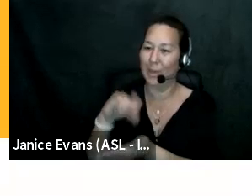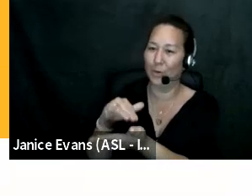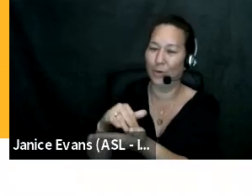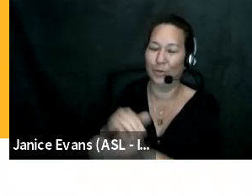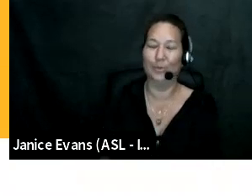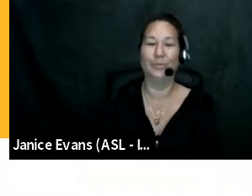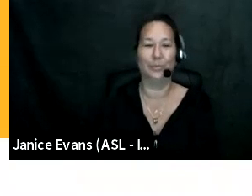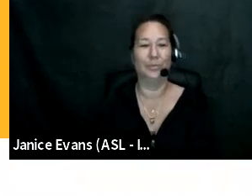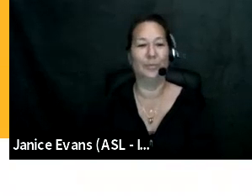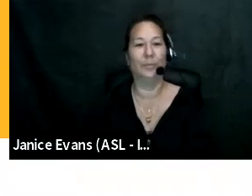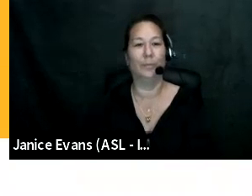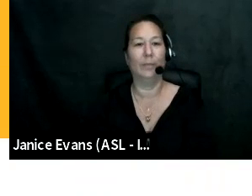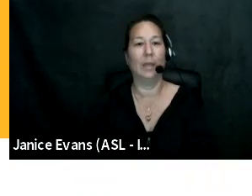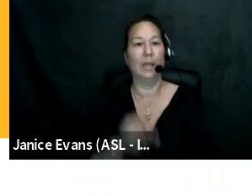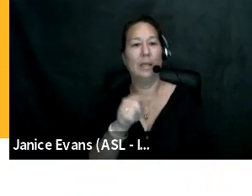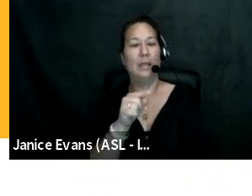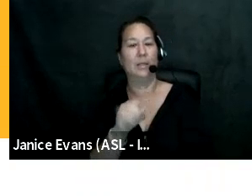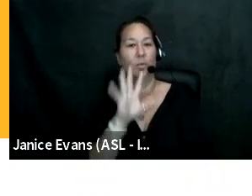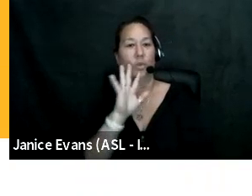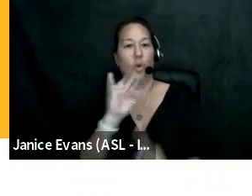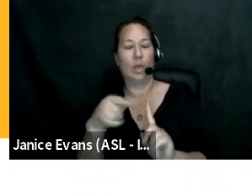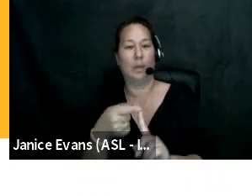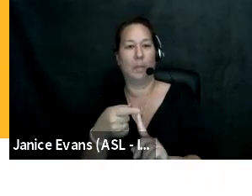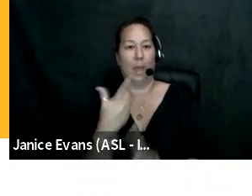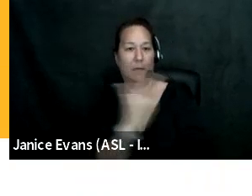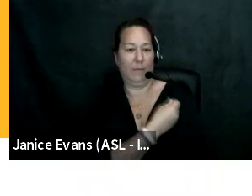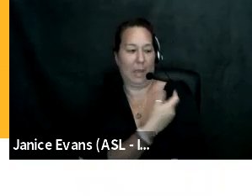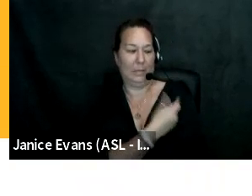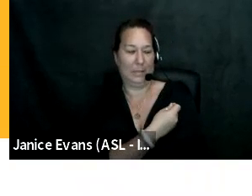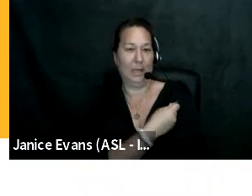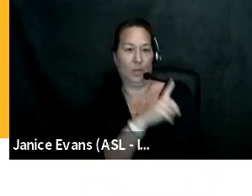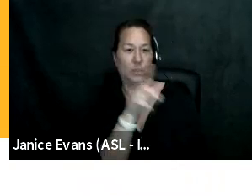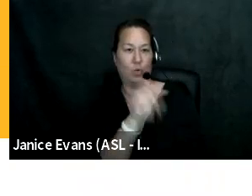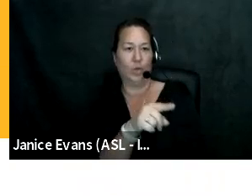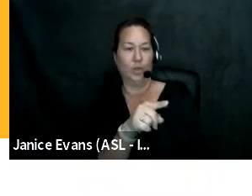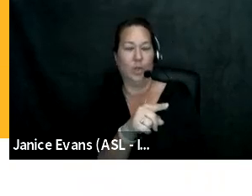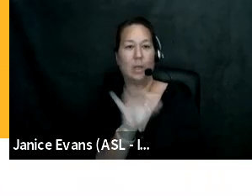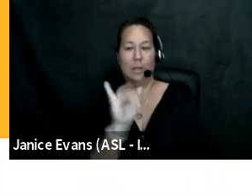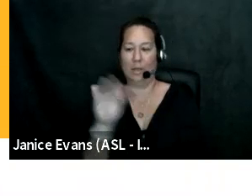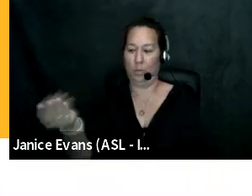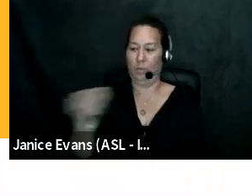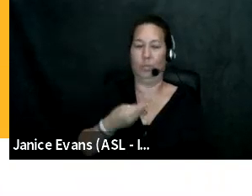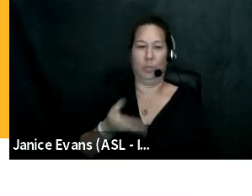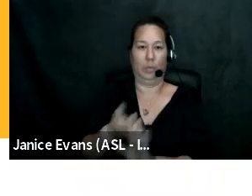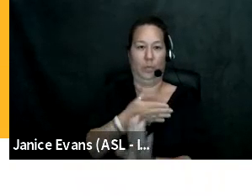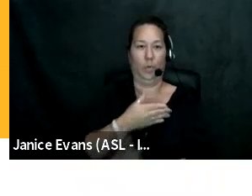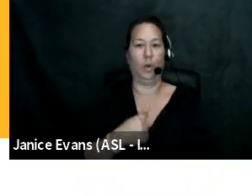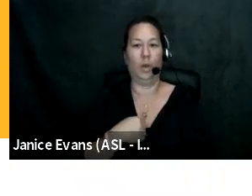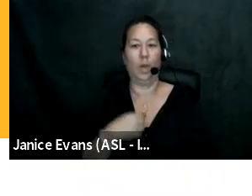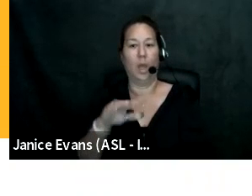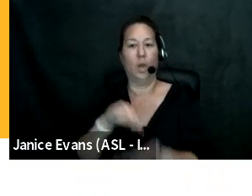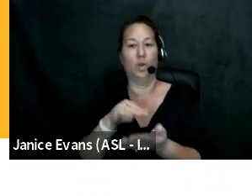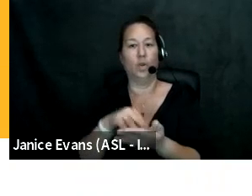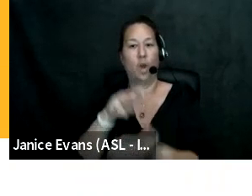Great, thank you. So these are vaccination questions that were pre-submitted. Dr. Moss, I'm going to ask you to answer